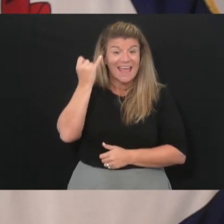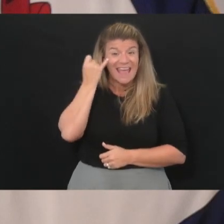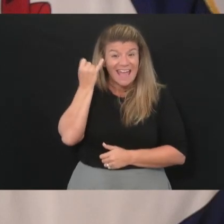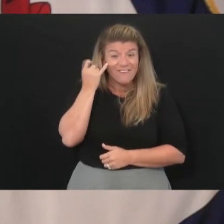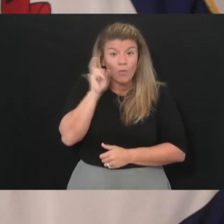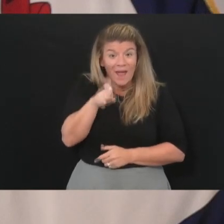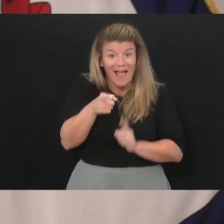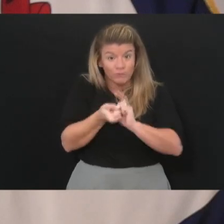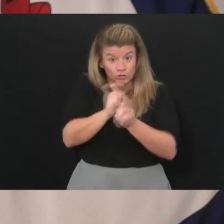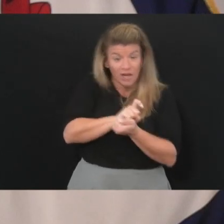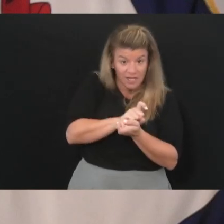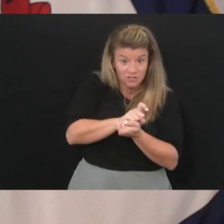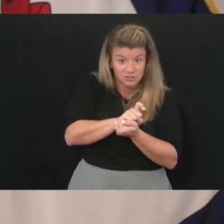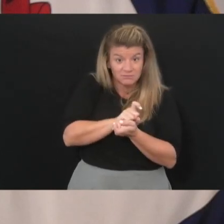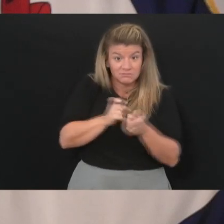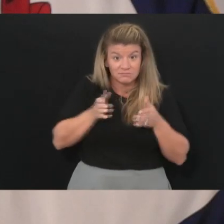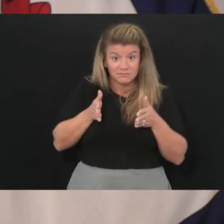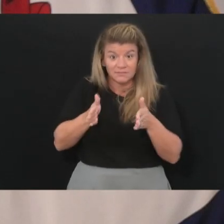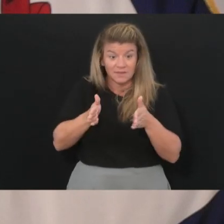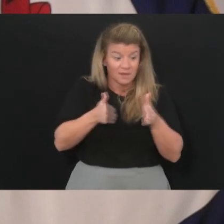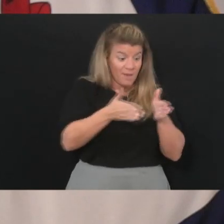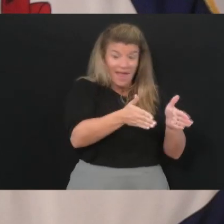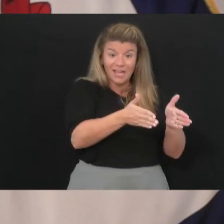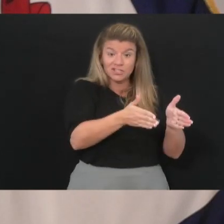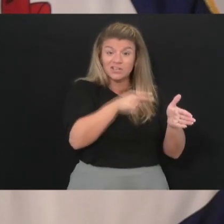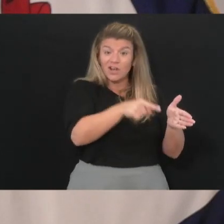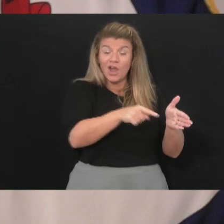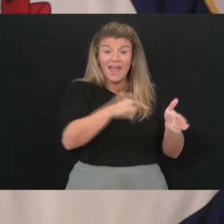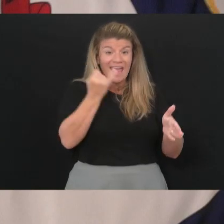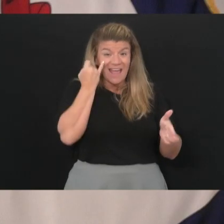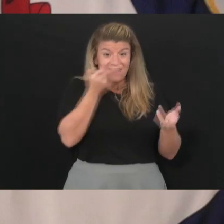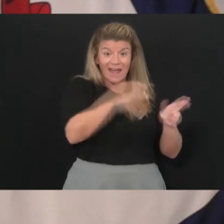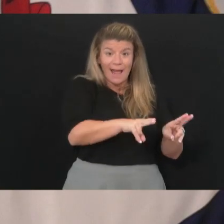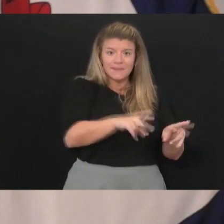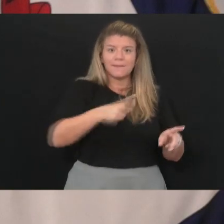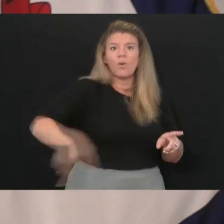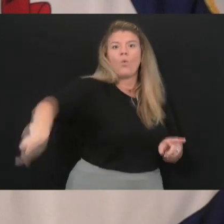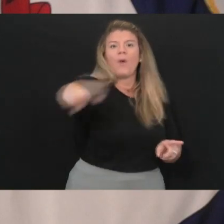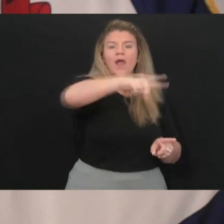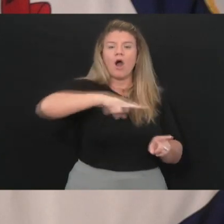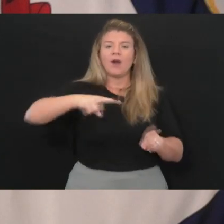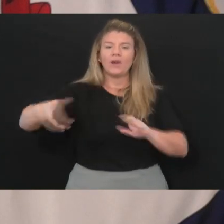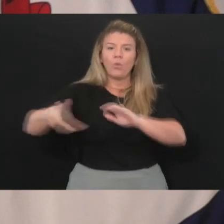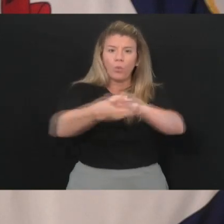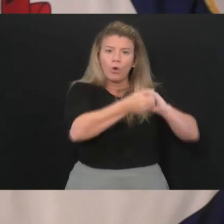and we're going to be able to move, and you have got to be able to do the same thing. This